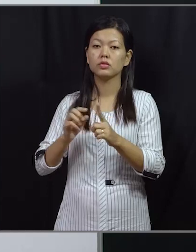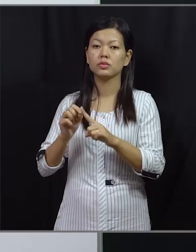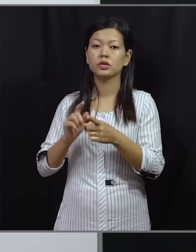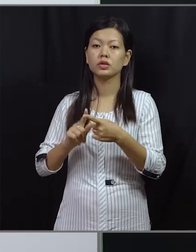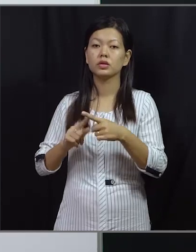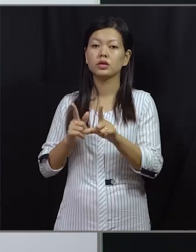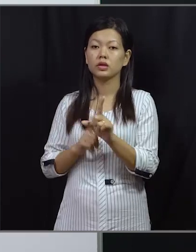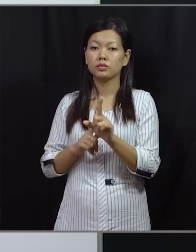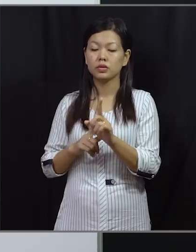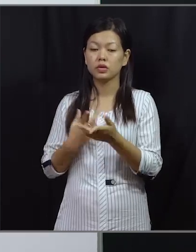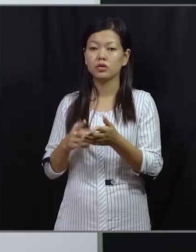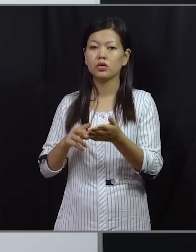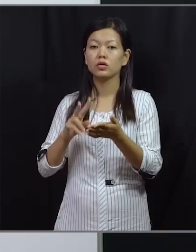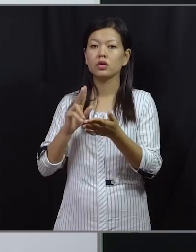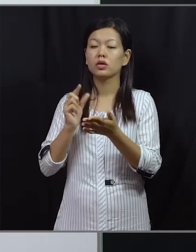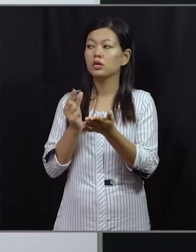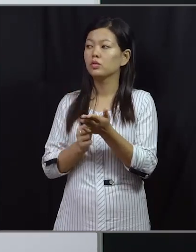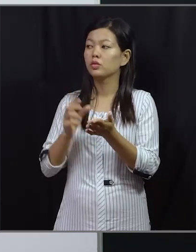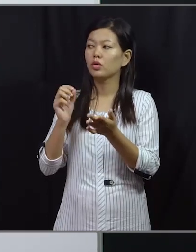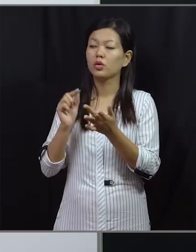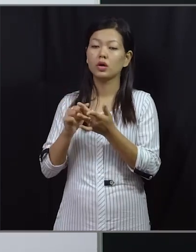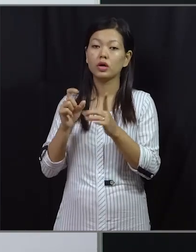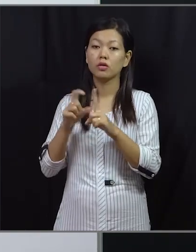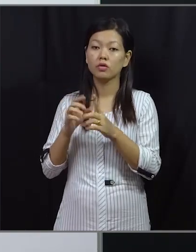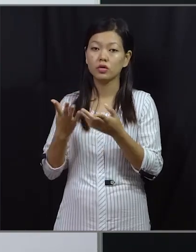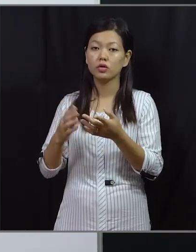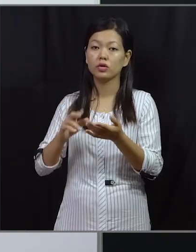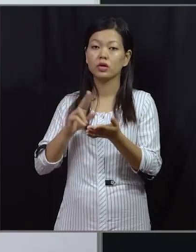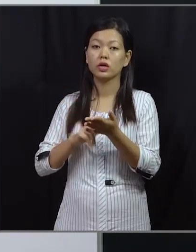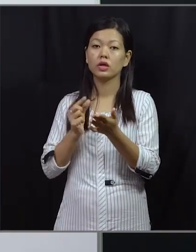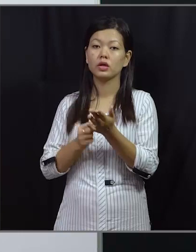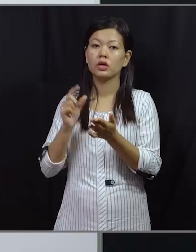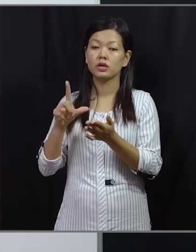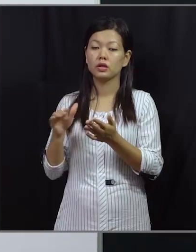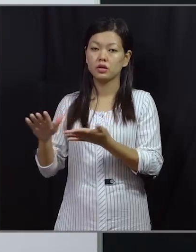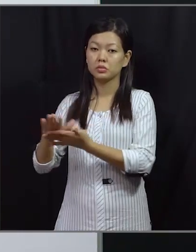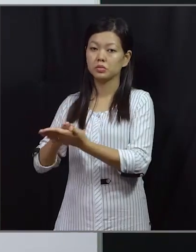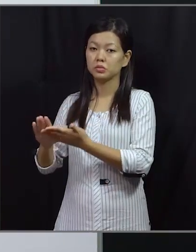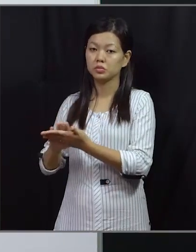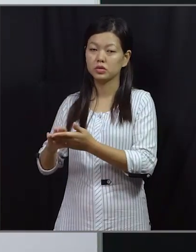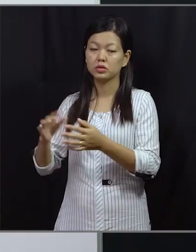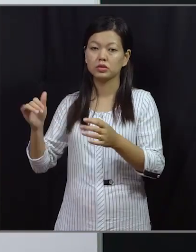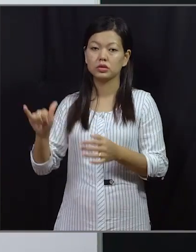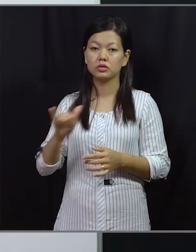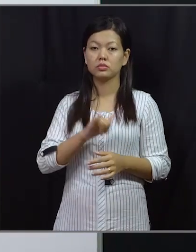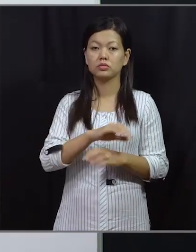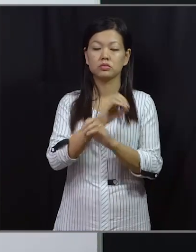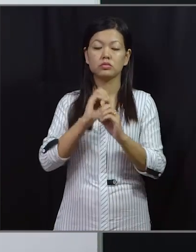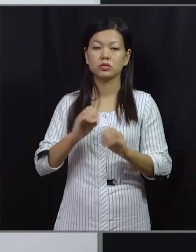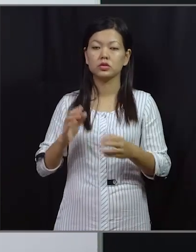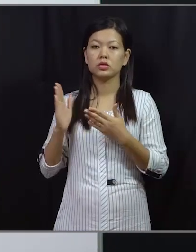The other names are void set or null set. It is denoted by phi. Okay. The next one is singleton set.